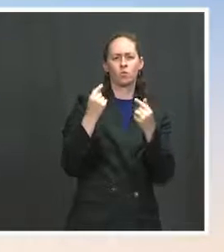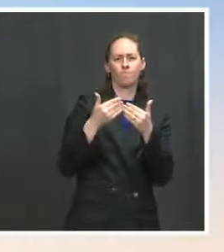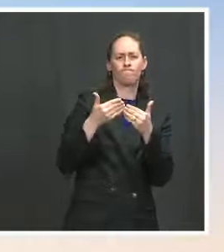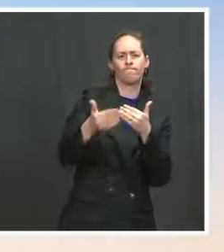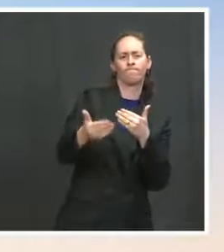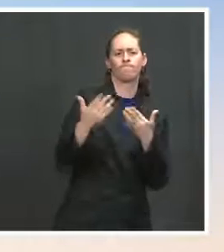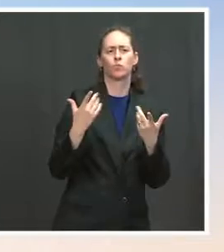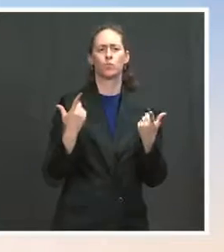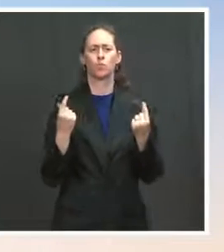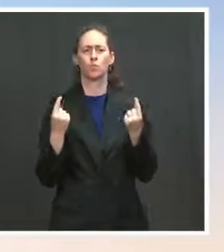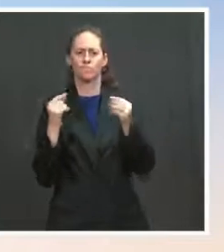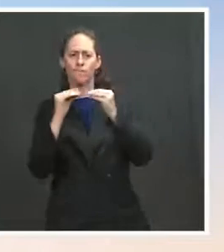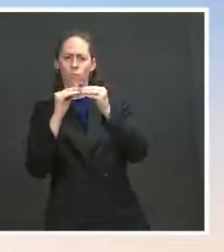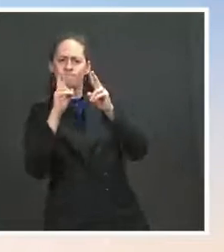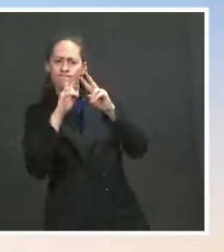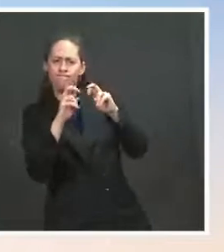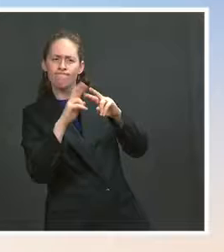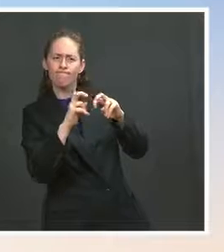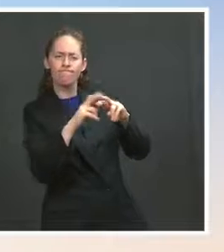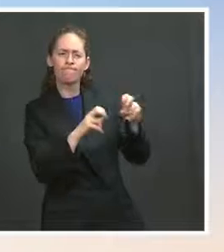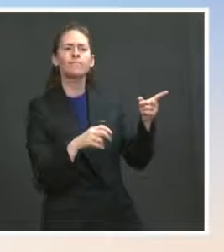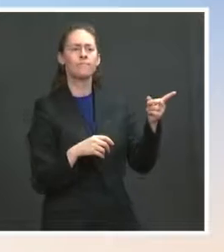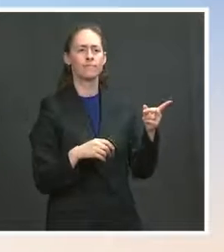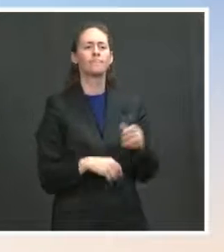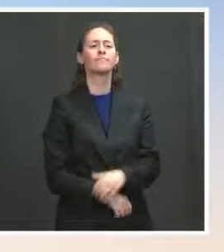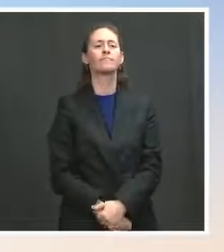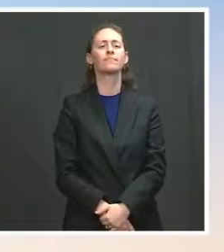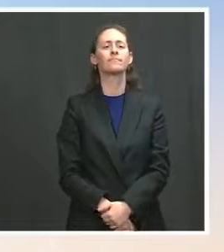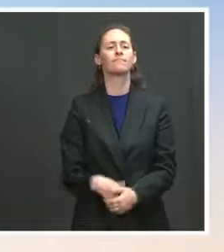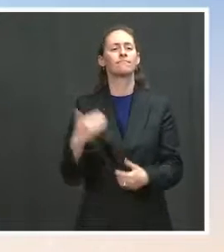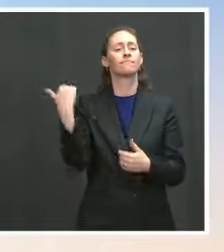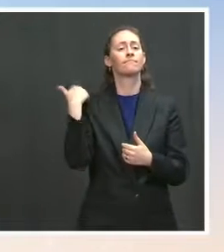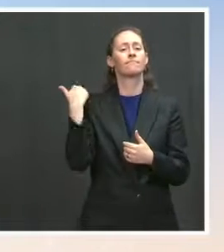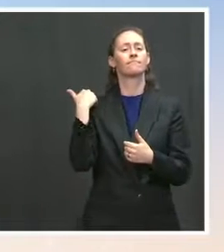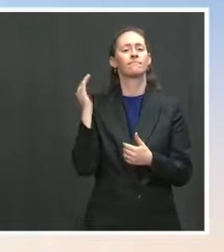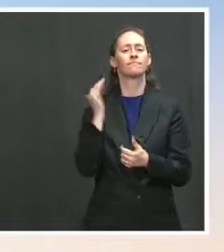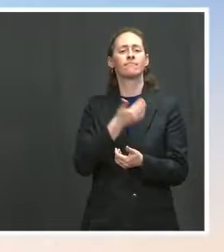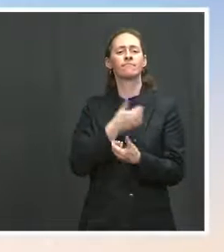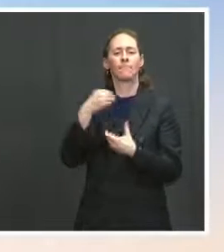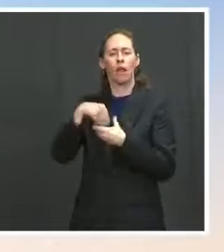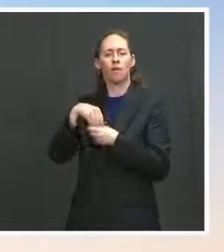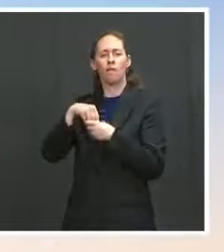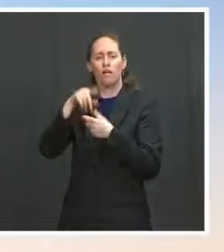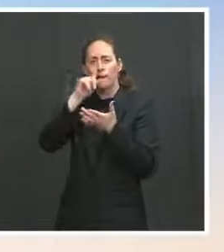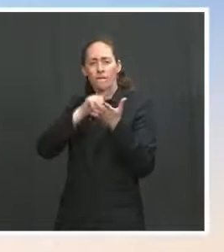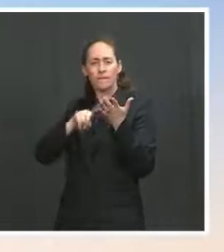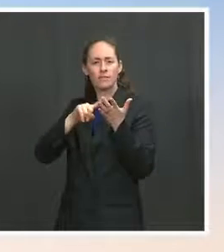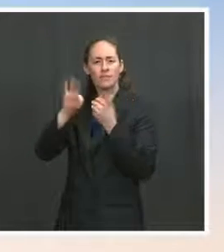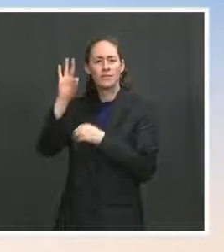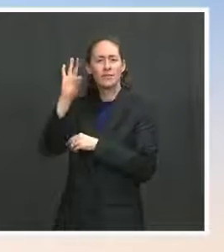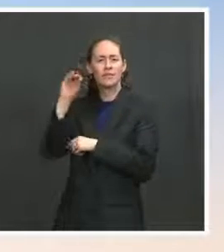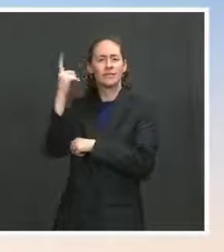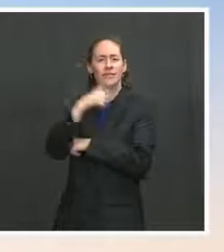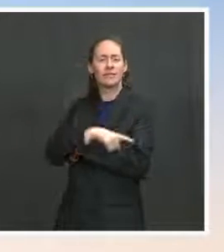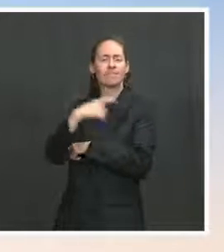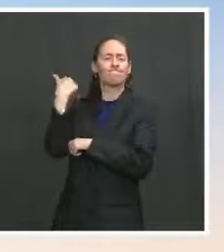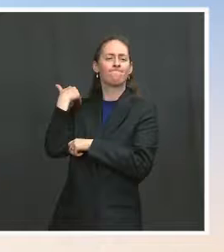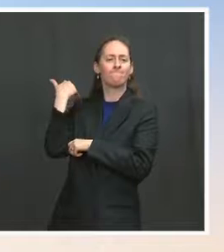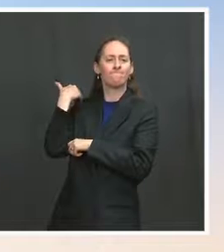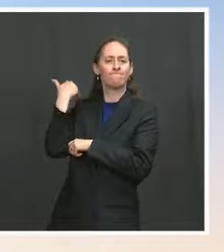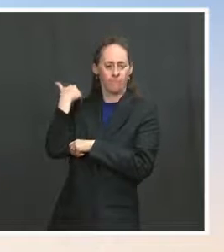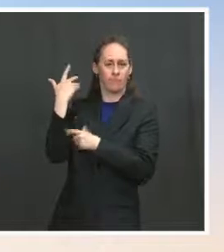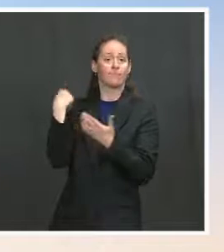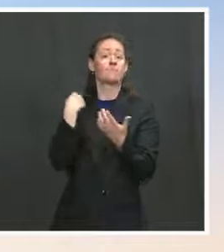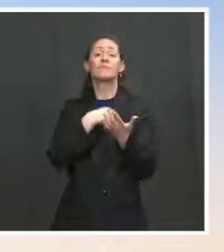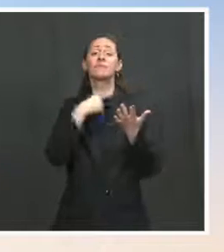we announced our own internal next step here, our 90-day review, one of the things that was happening in the timeline was the Chinese